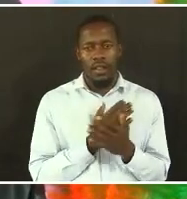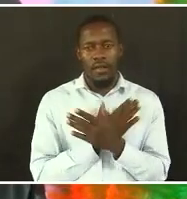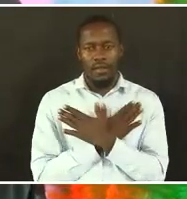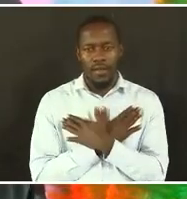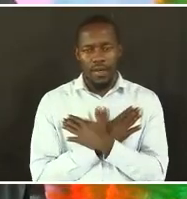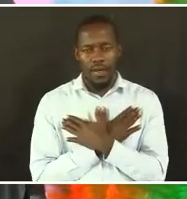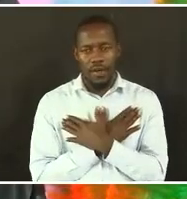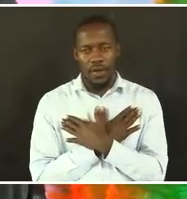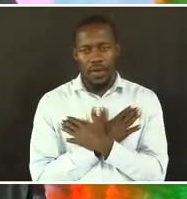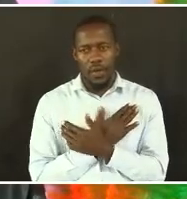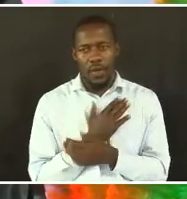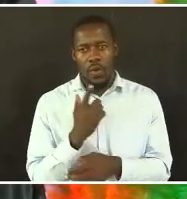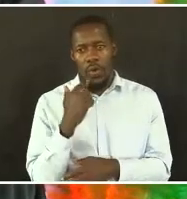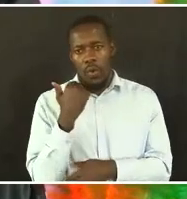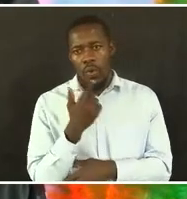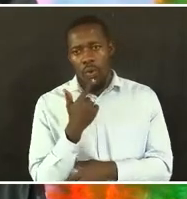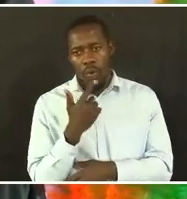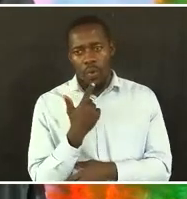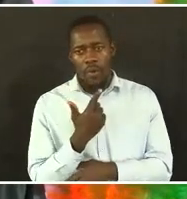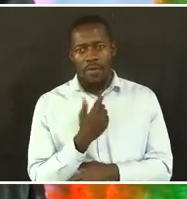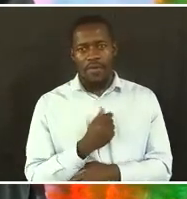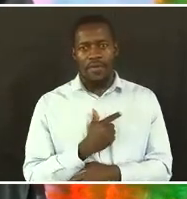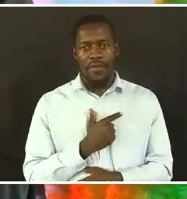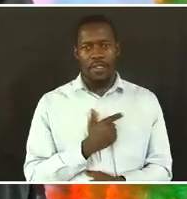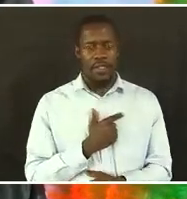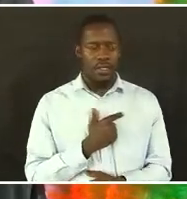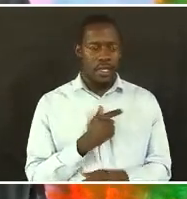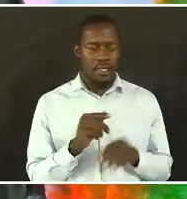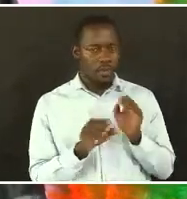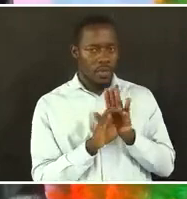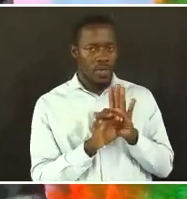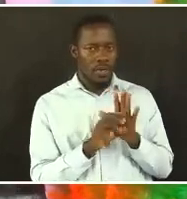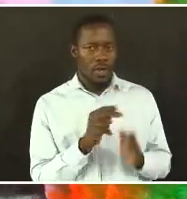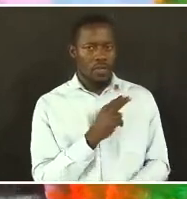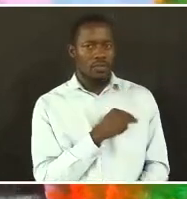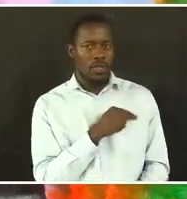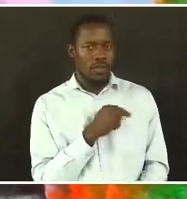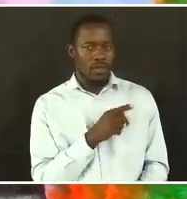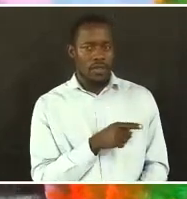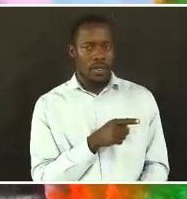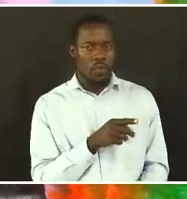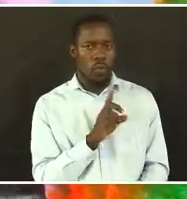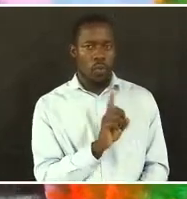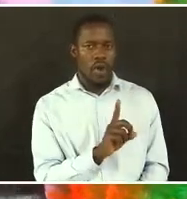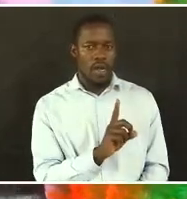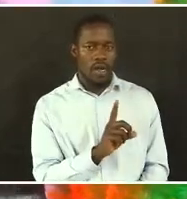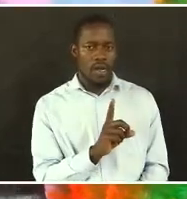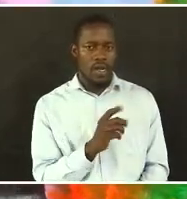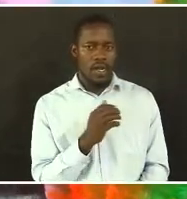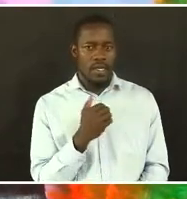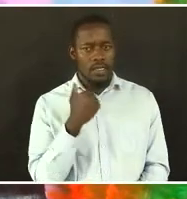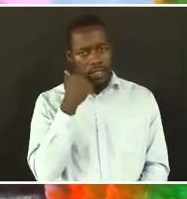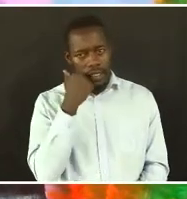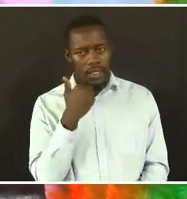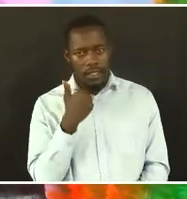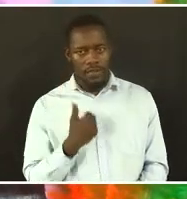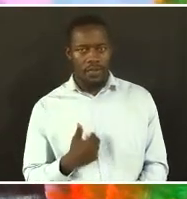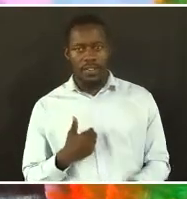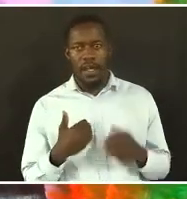who was being visited, and the other one has no fruits. This one has a lot of fruits. You